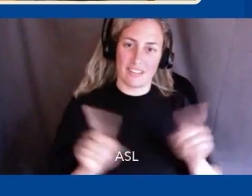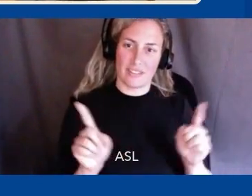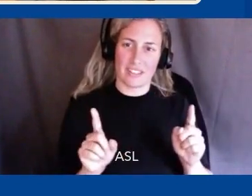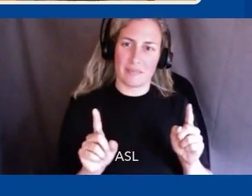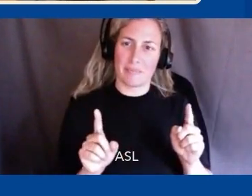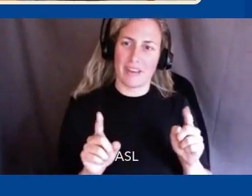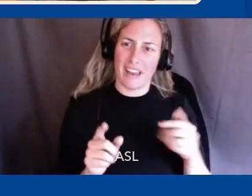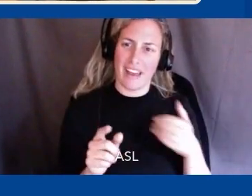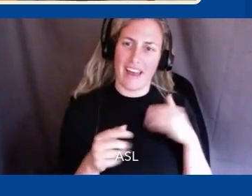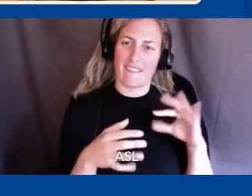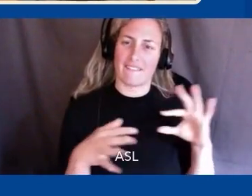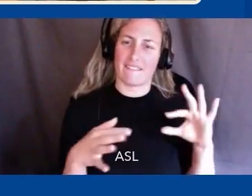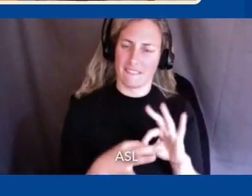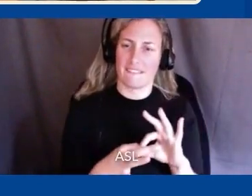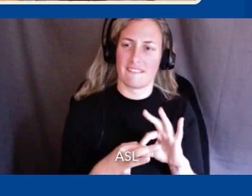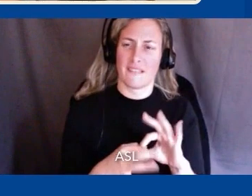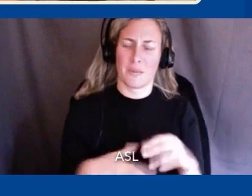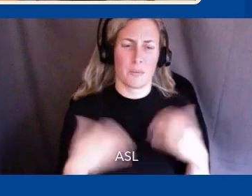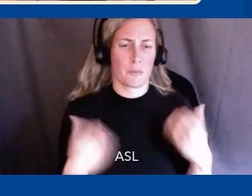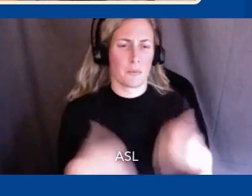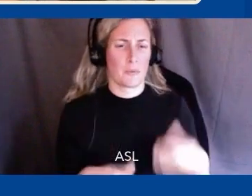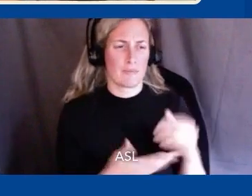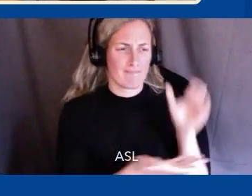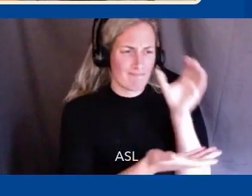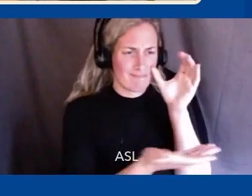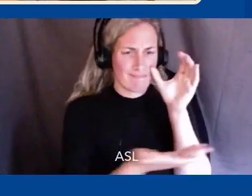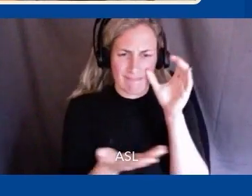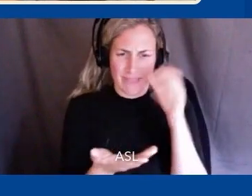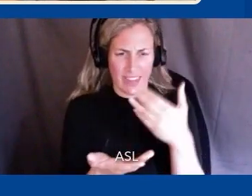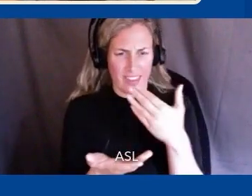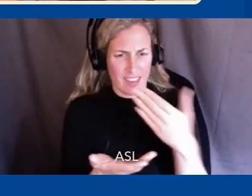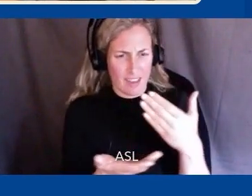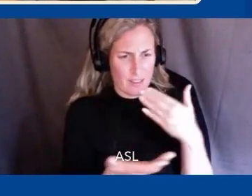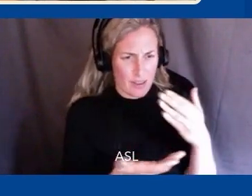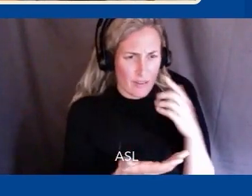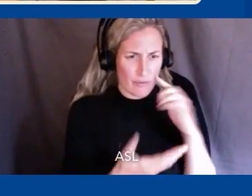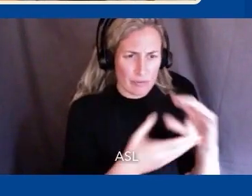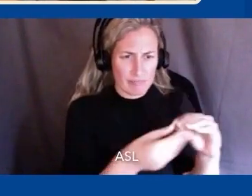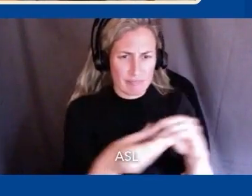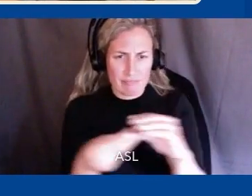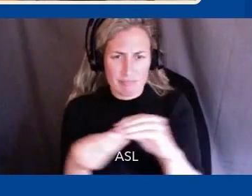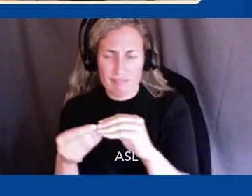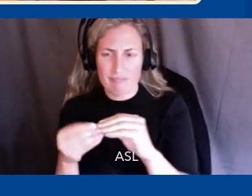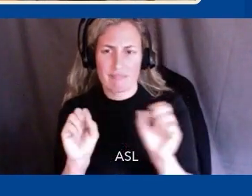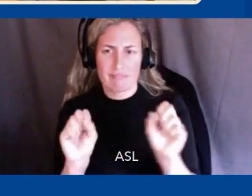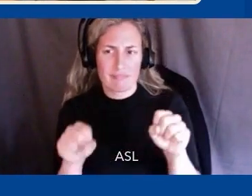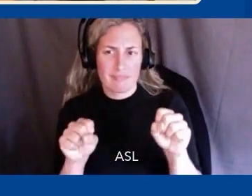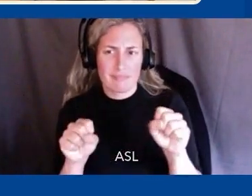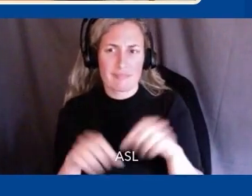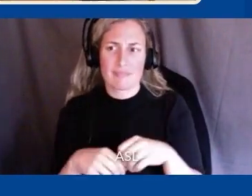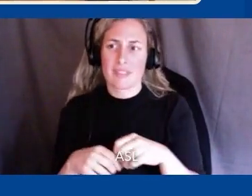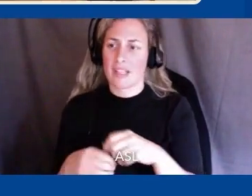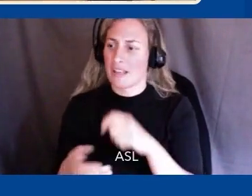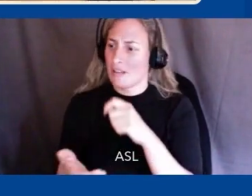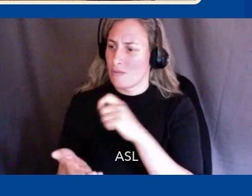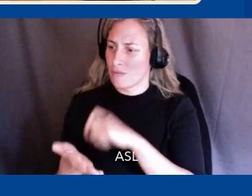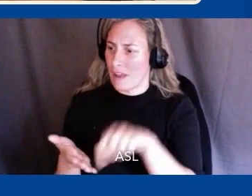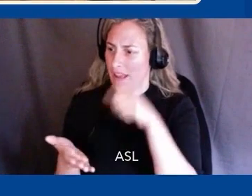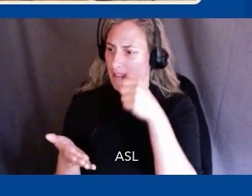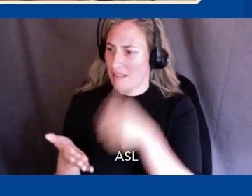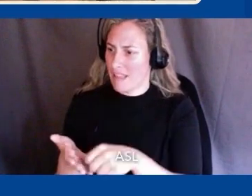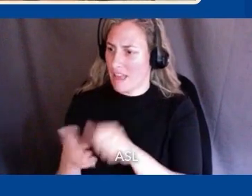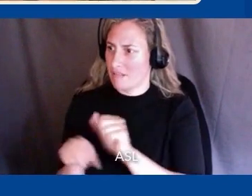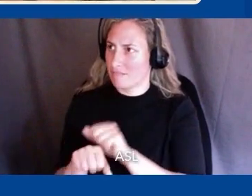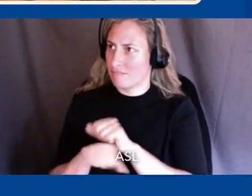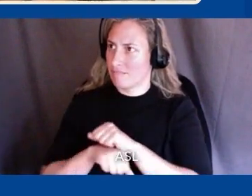Yeah, thank you all for sharing those really thoughtful responses and thinking about the aftermath of that time. There was just, I